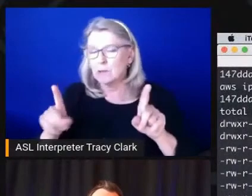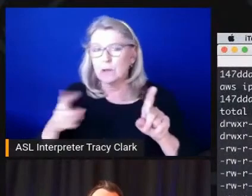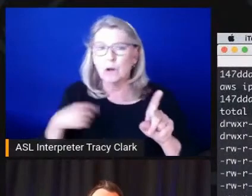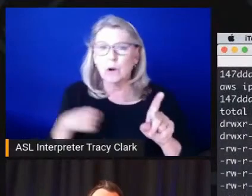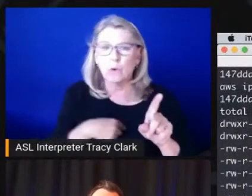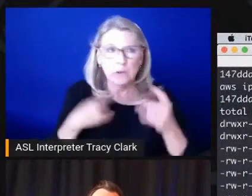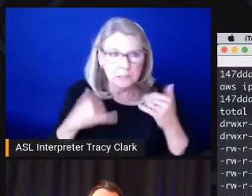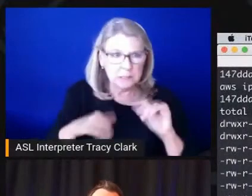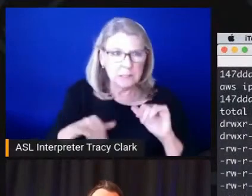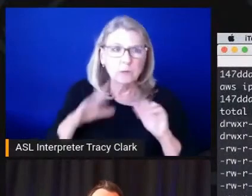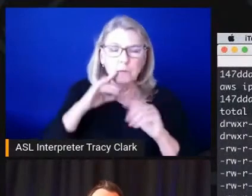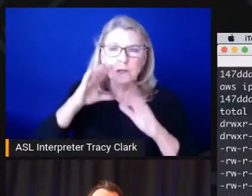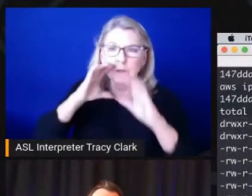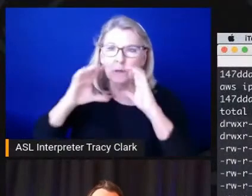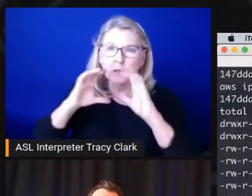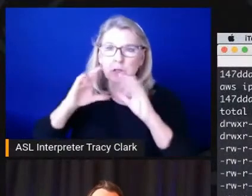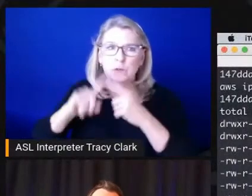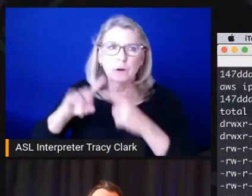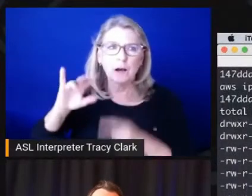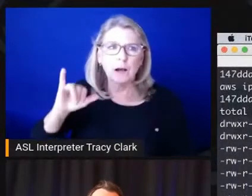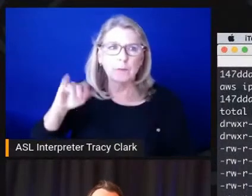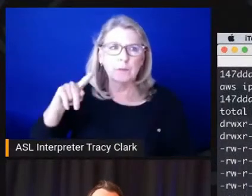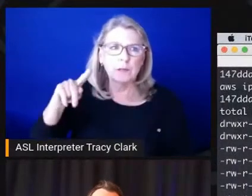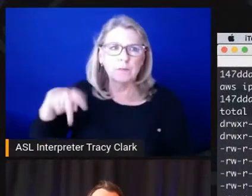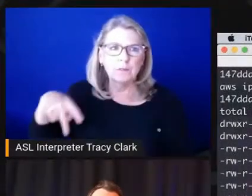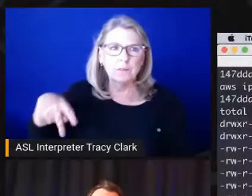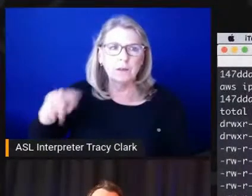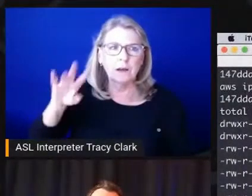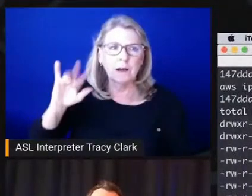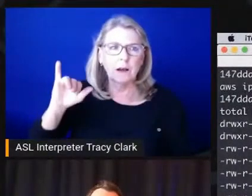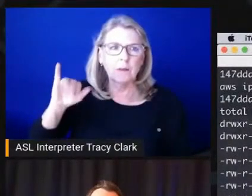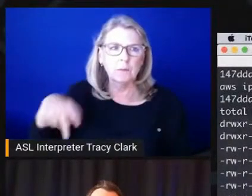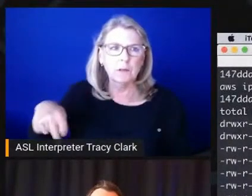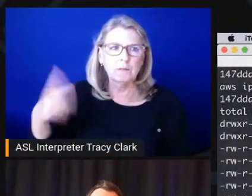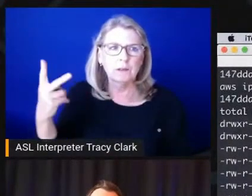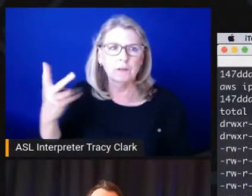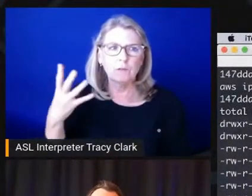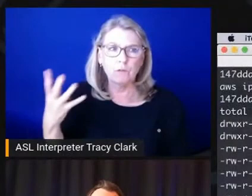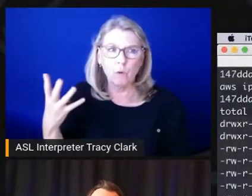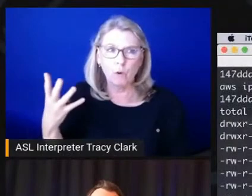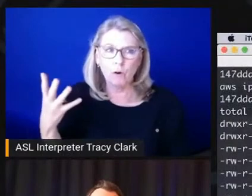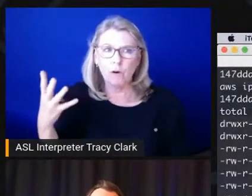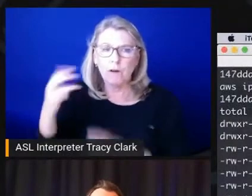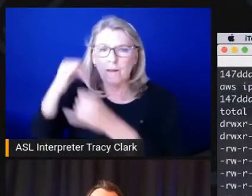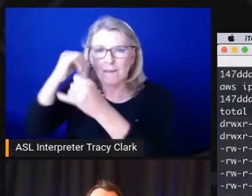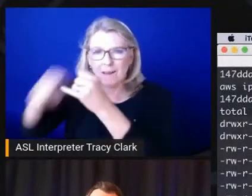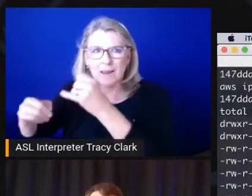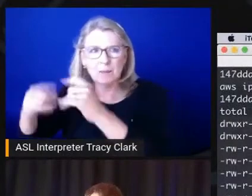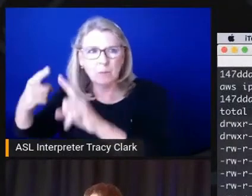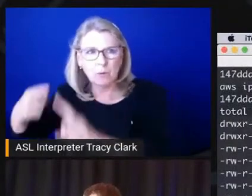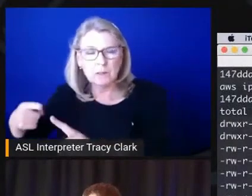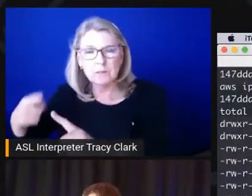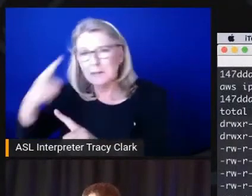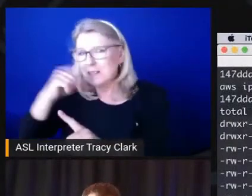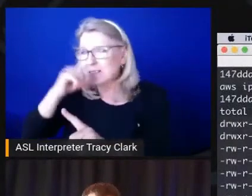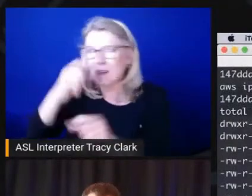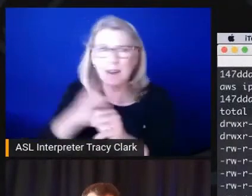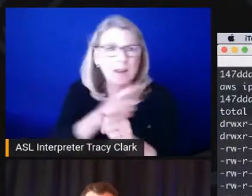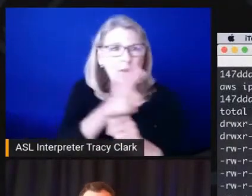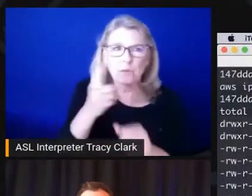to IPv4 endpoints because we do understand not everything is IPv6. Everybody is still trying to get on